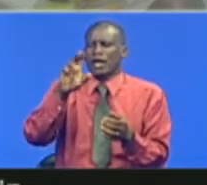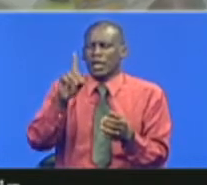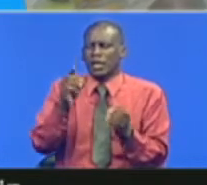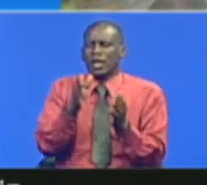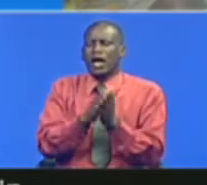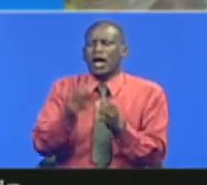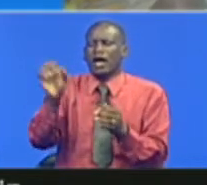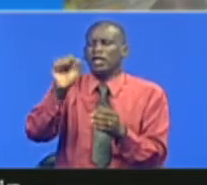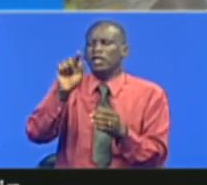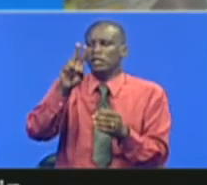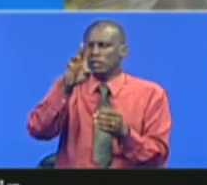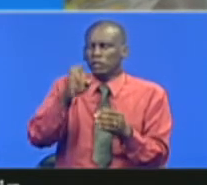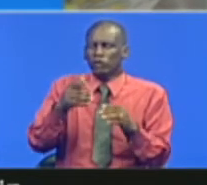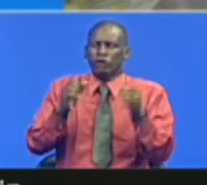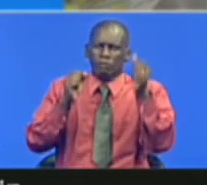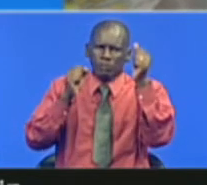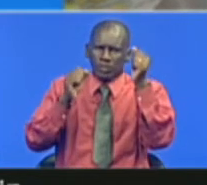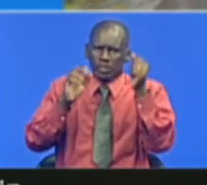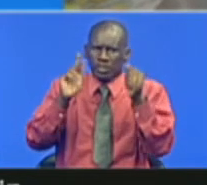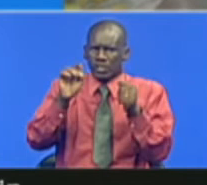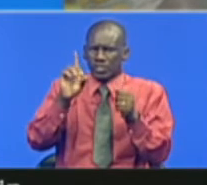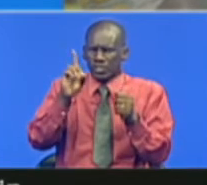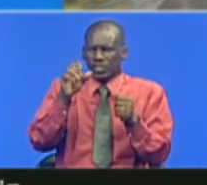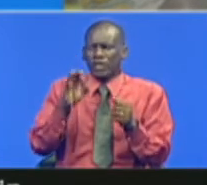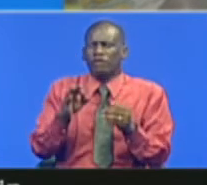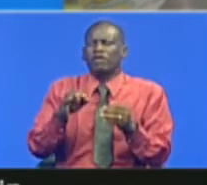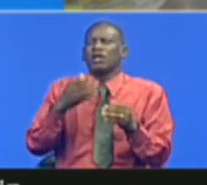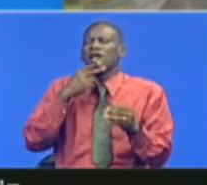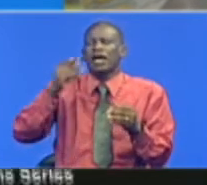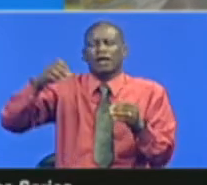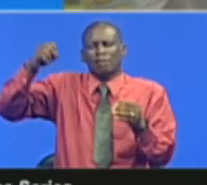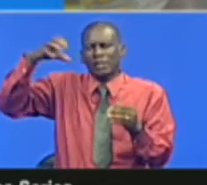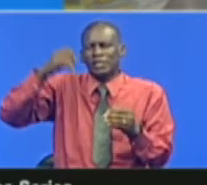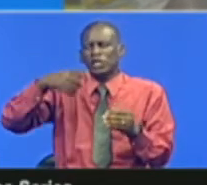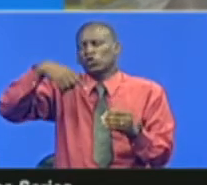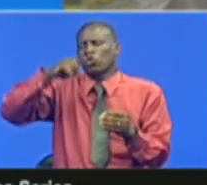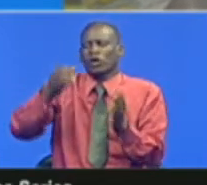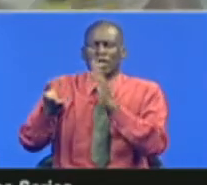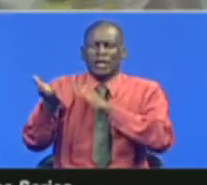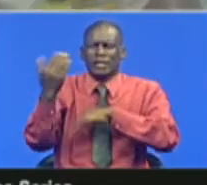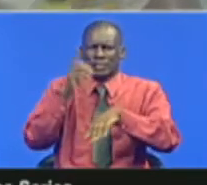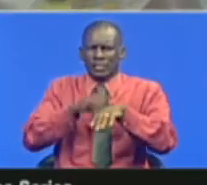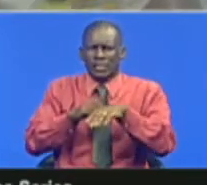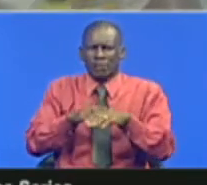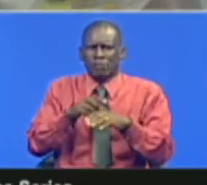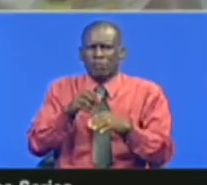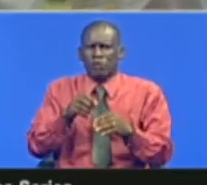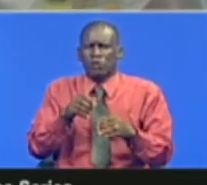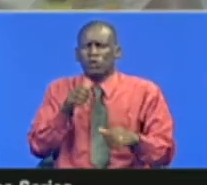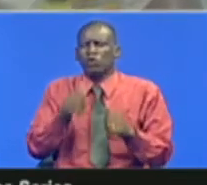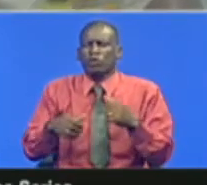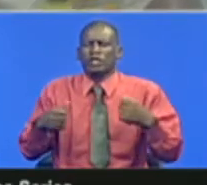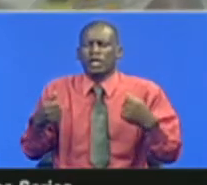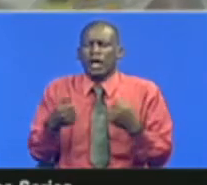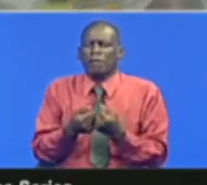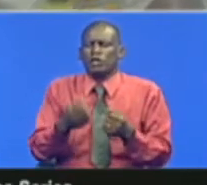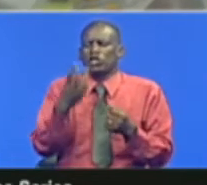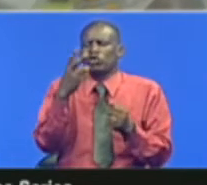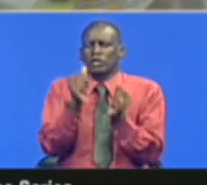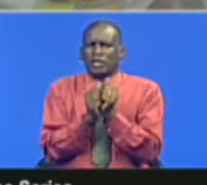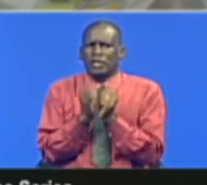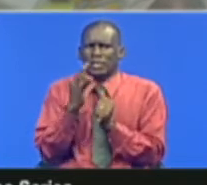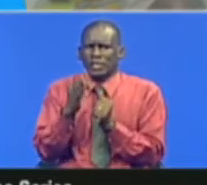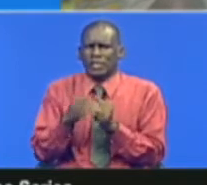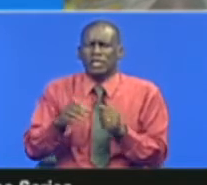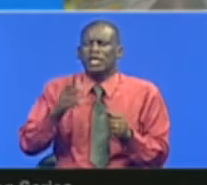Stephen Waruru of Ulinzi Stars. Harambee Stars won the tournament in the last edition that it was held in 2013.